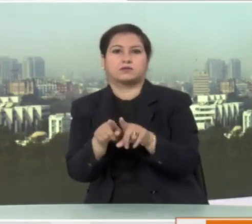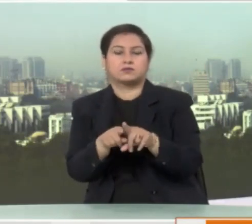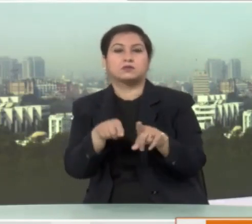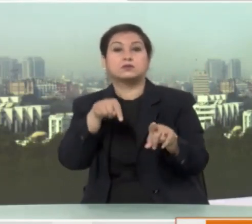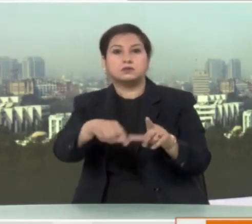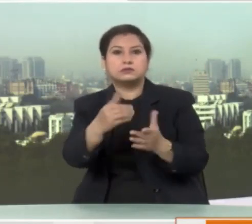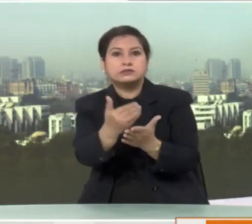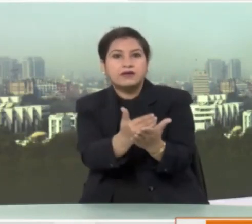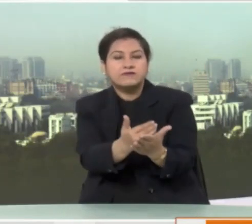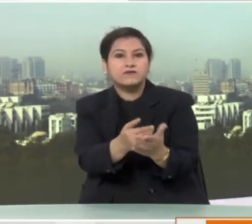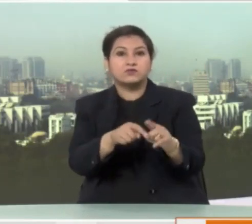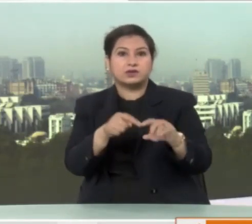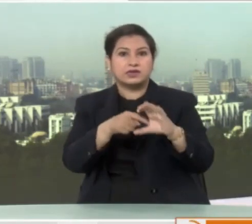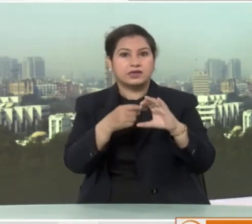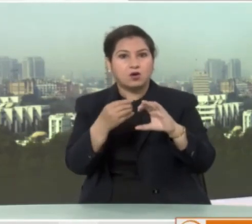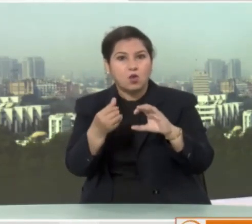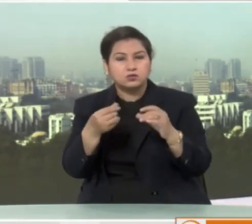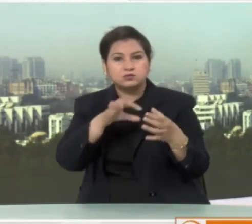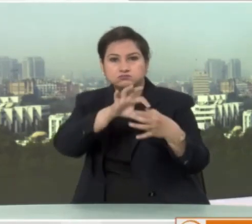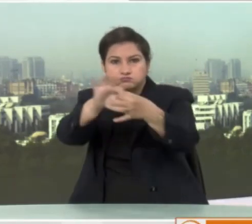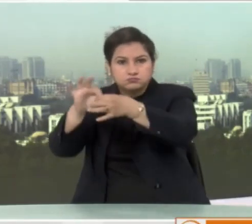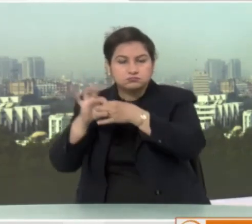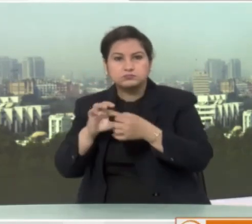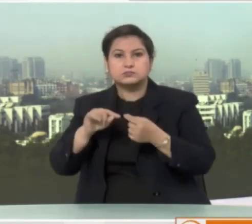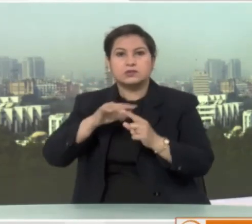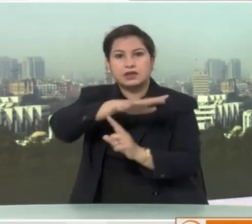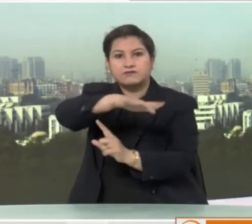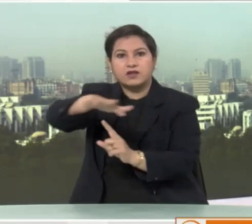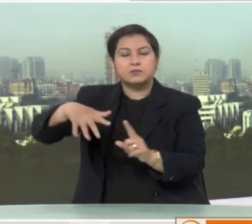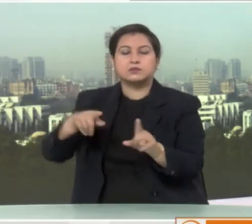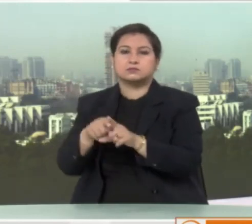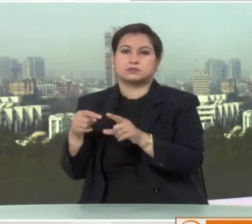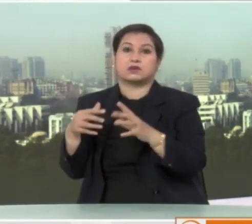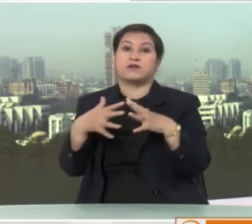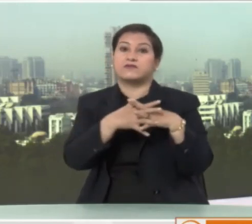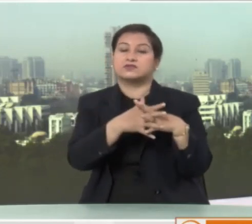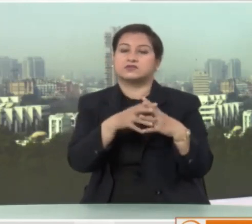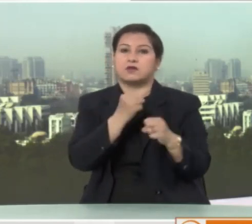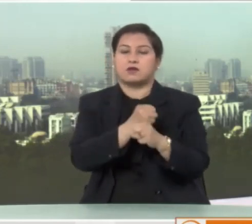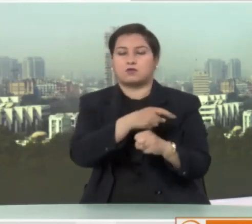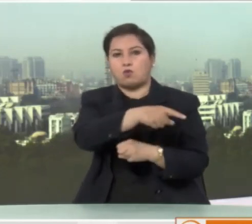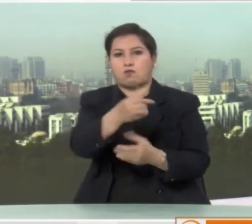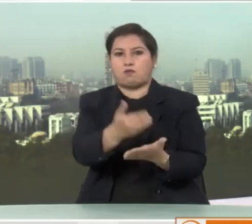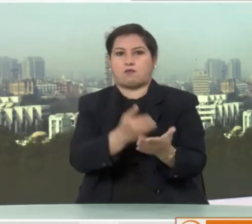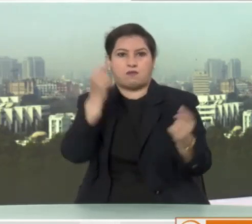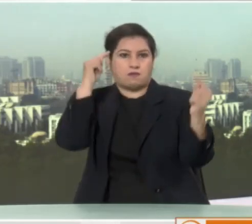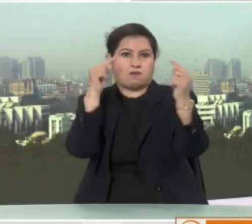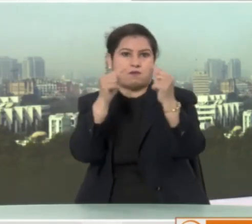while protecting interest of ecology and environment of Western Ghats.